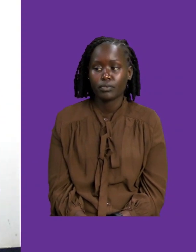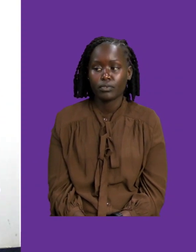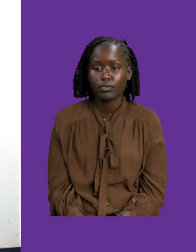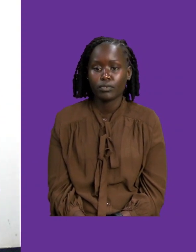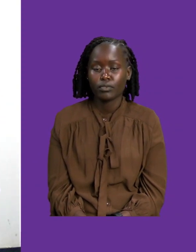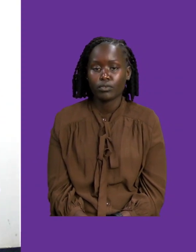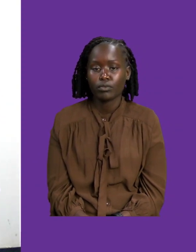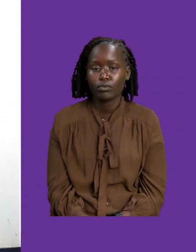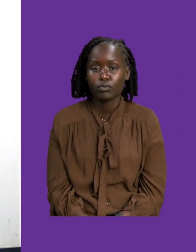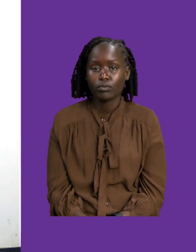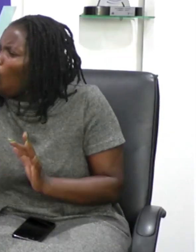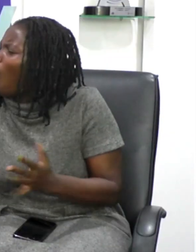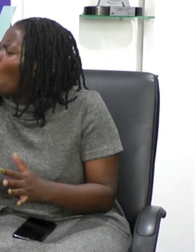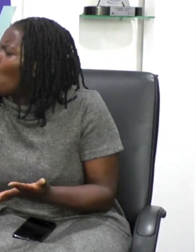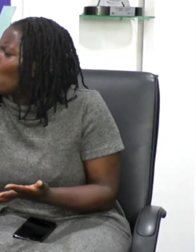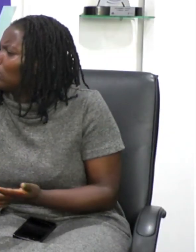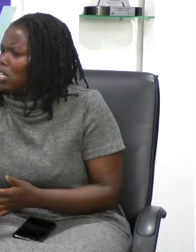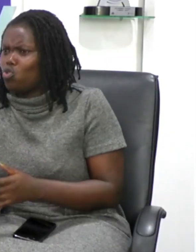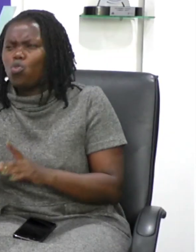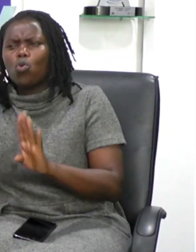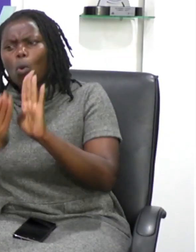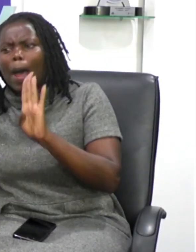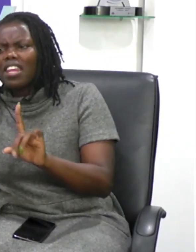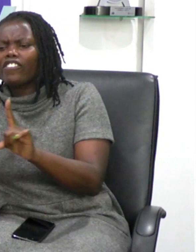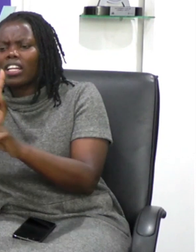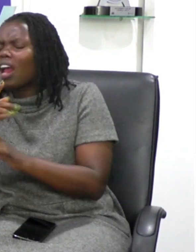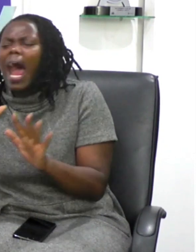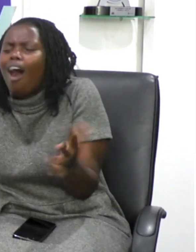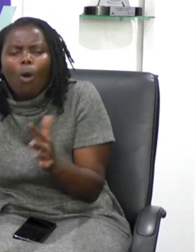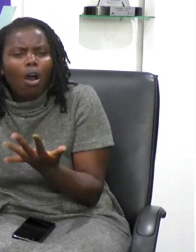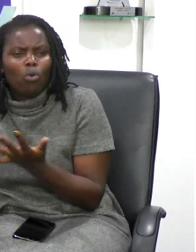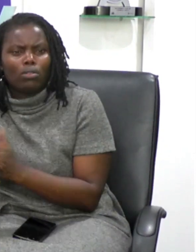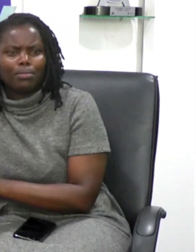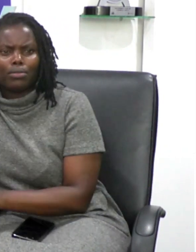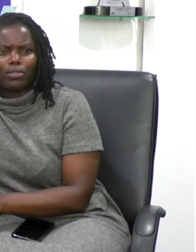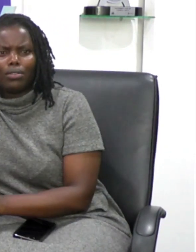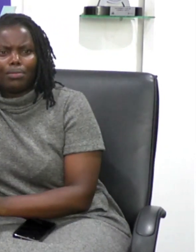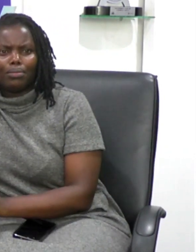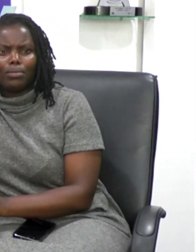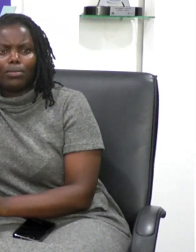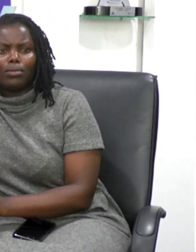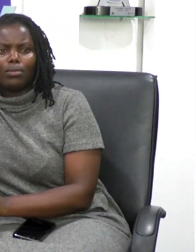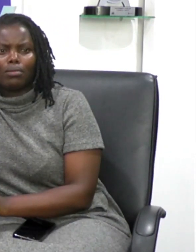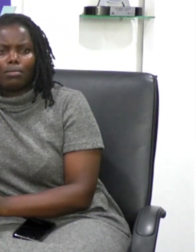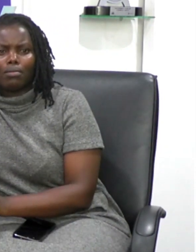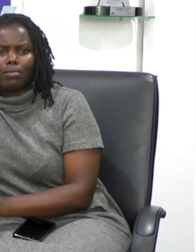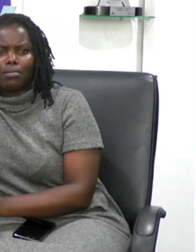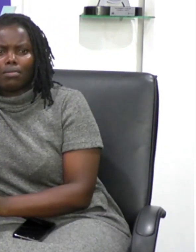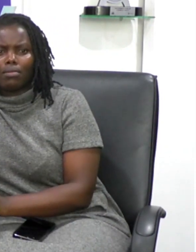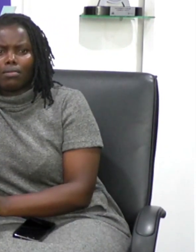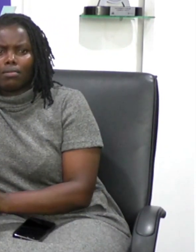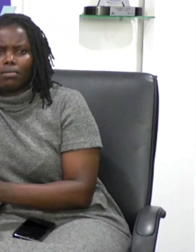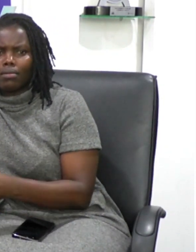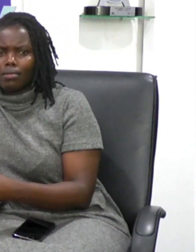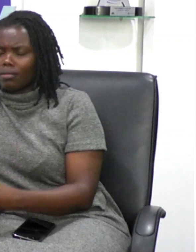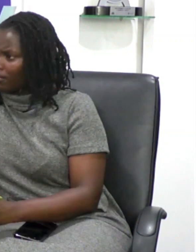she realized that you are into depression, right? So how did she know that you are into depression? So what were the behaviors that made